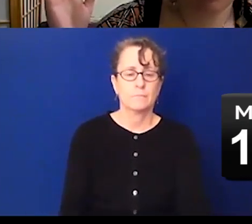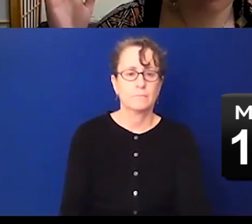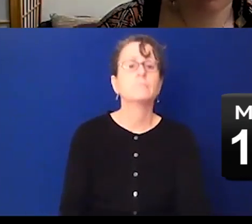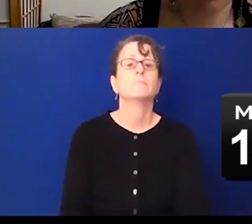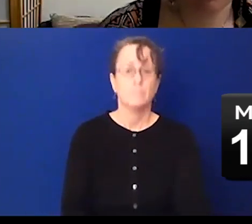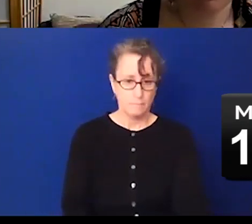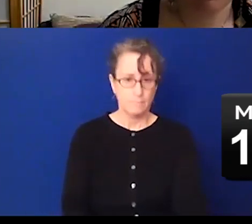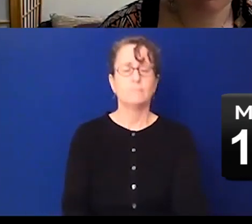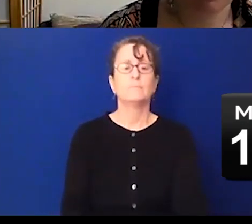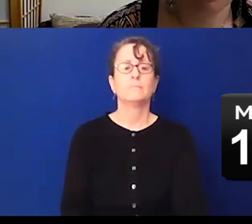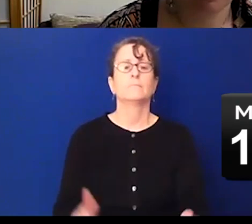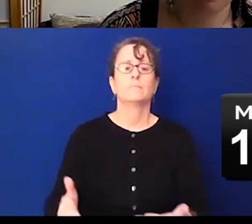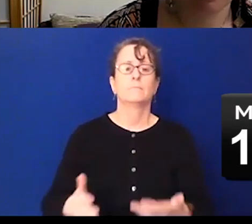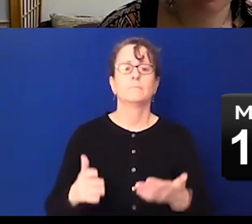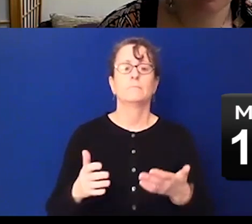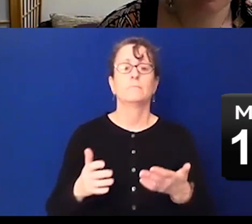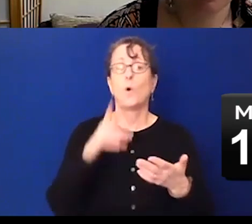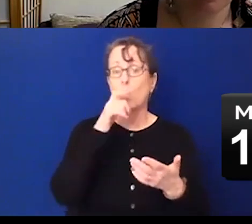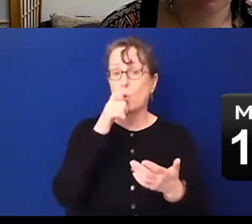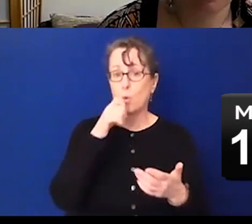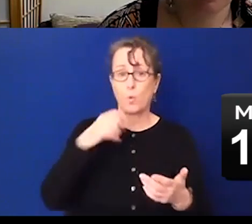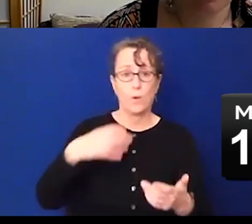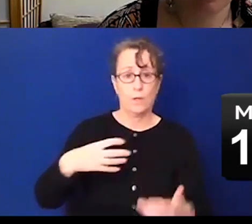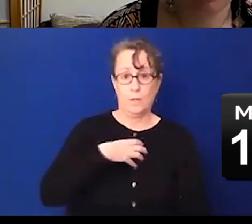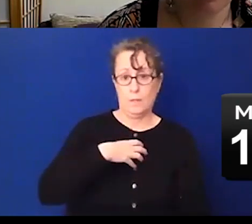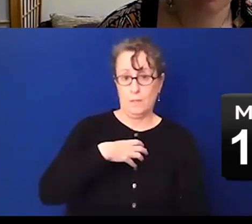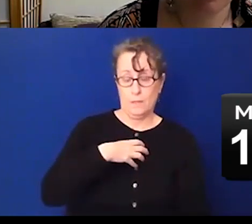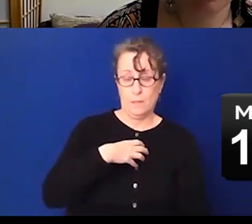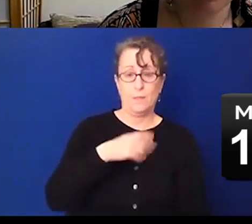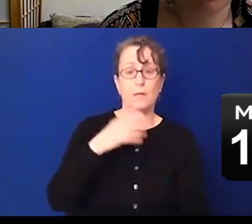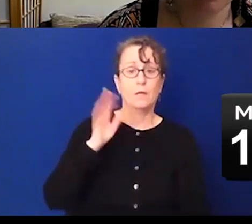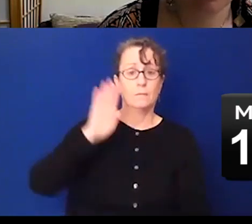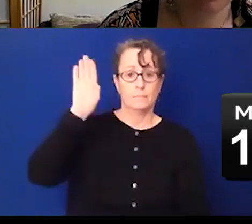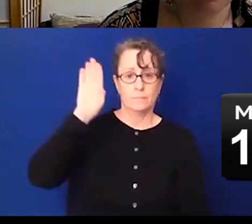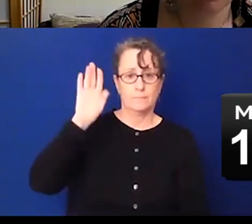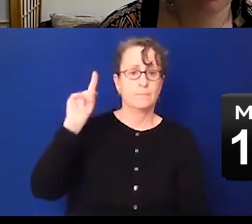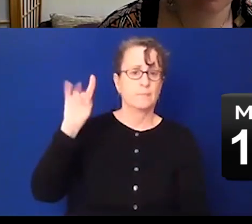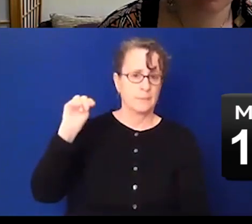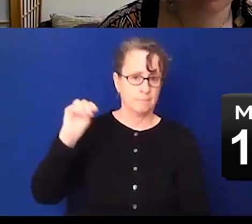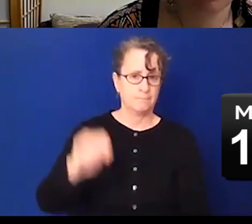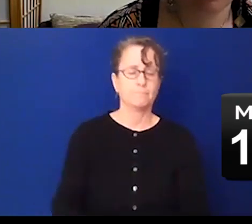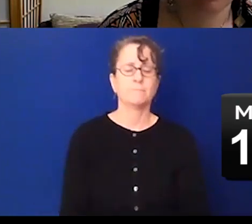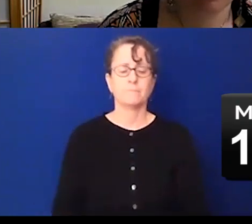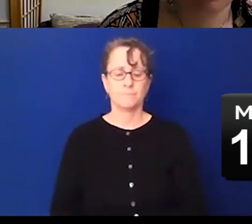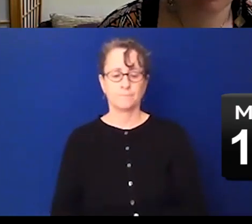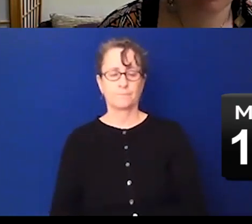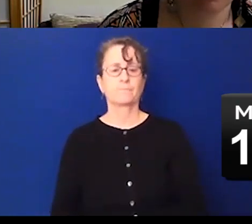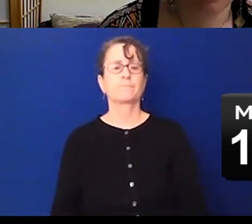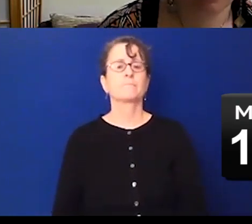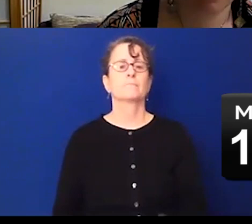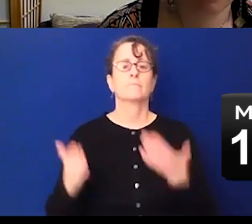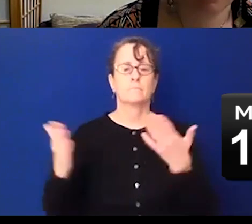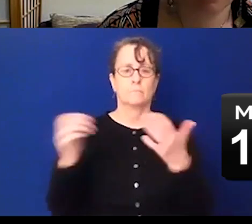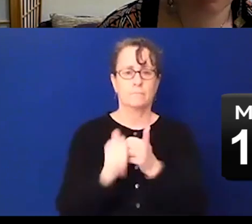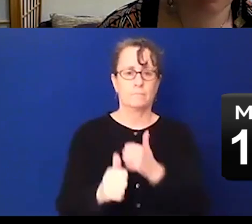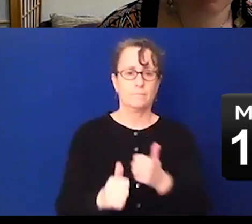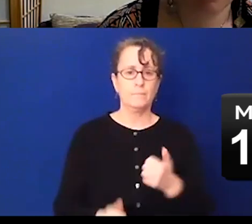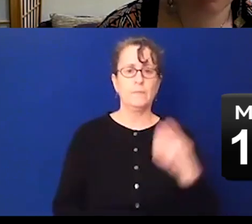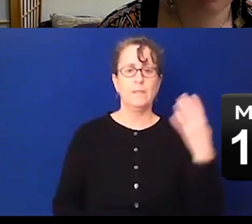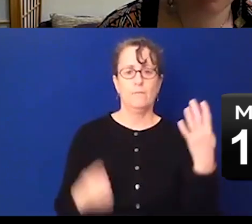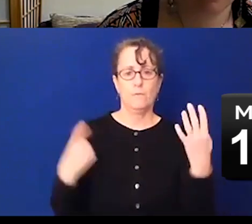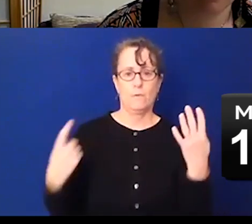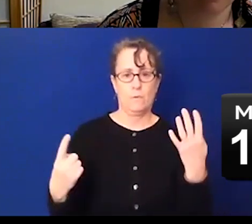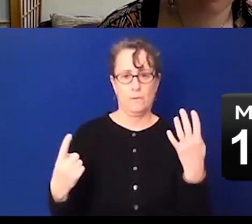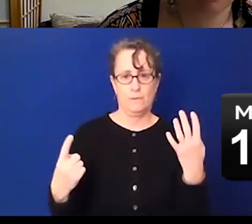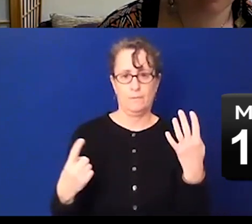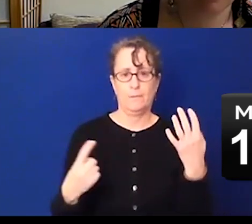Okay, all those not in favor? No. Okay, the vote is 4-1. Now for the